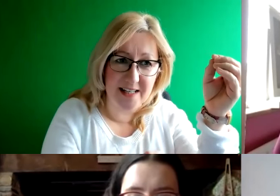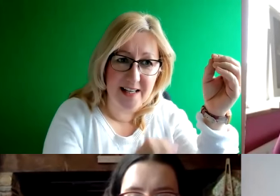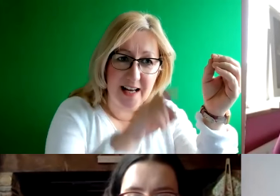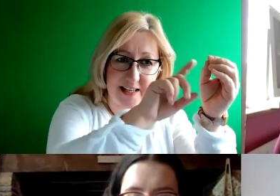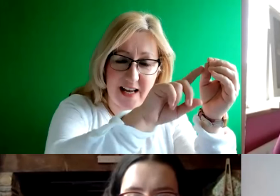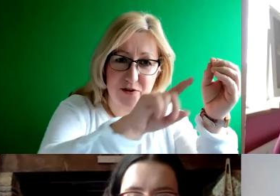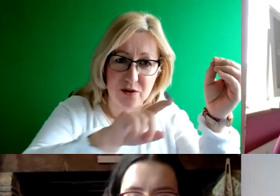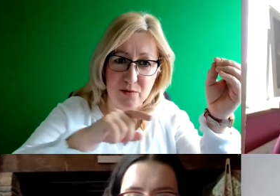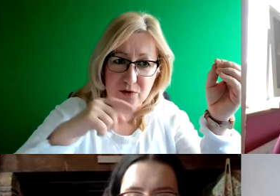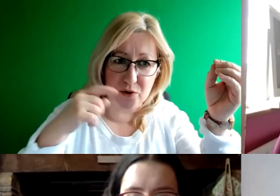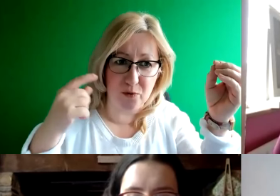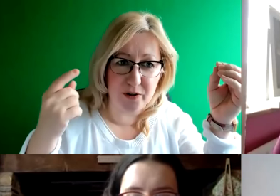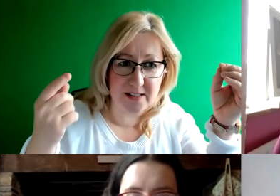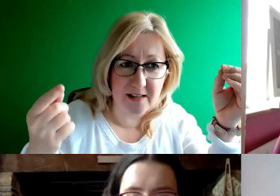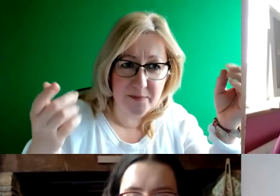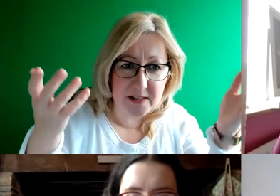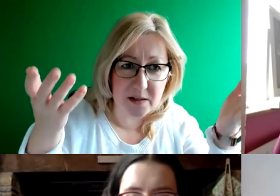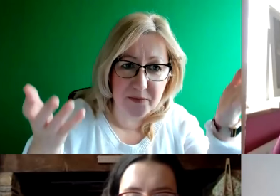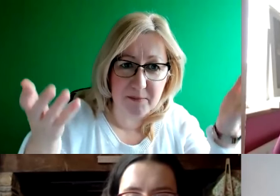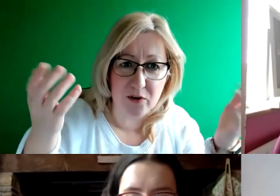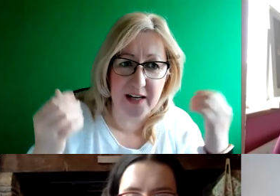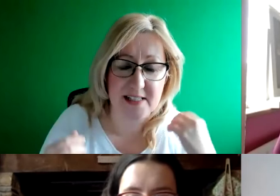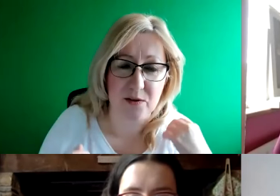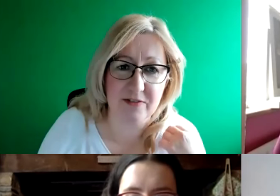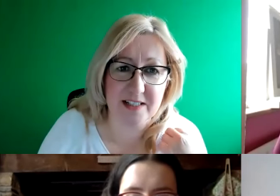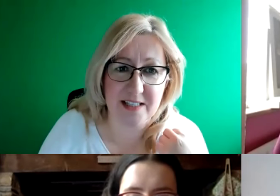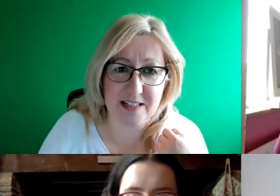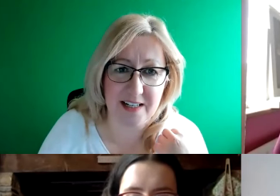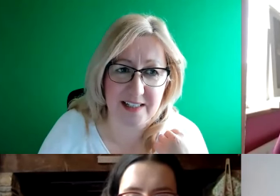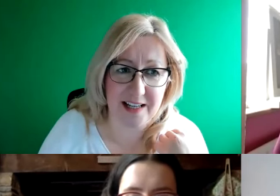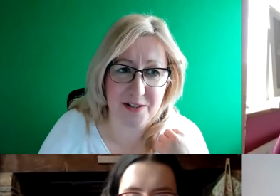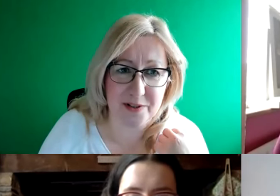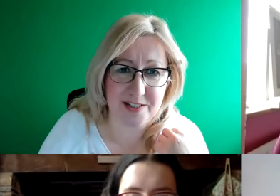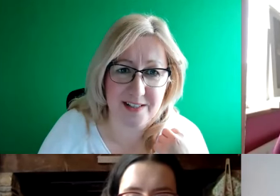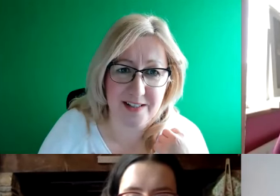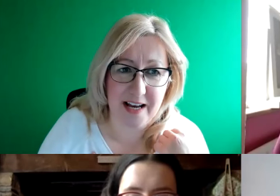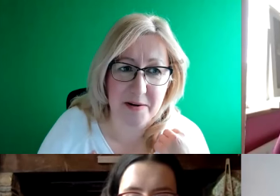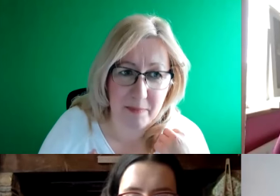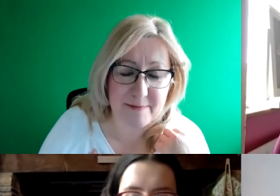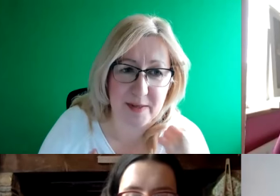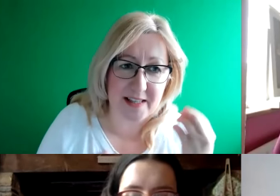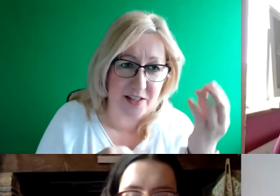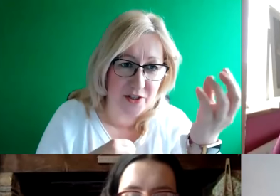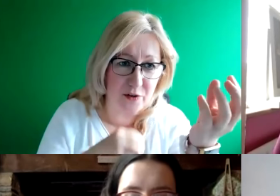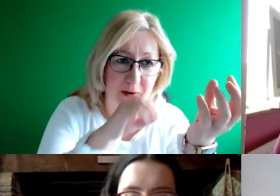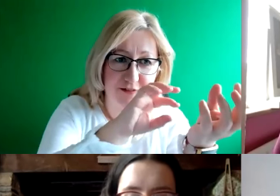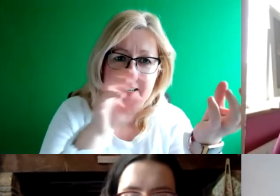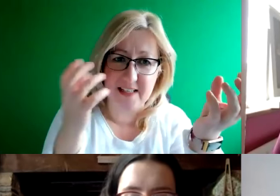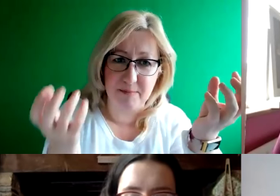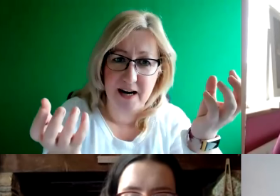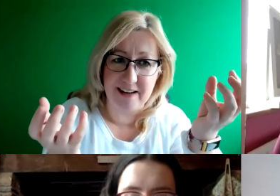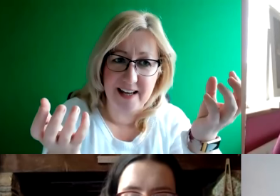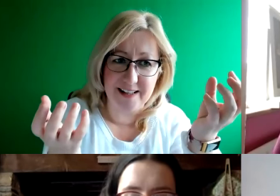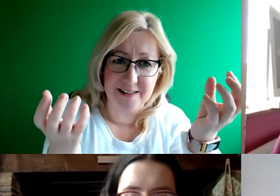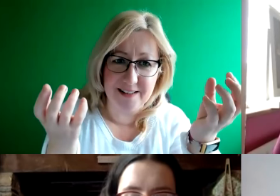represent? And then how do you move towards something more or less equivalent in the target language? And it might be that you do it by